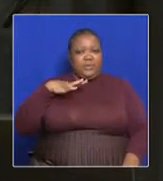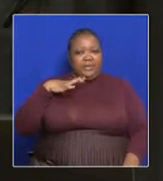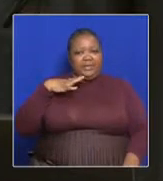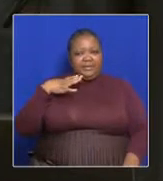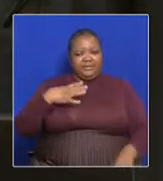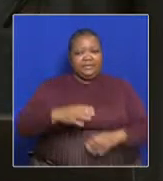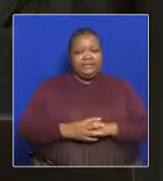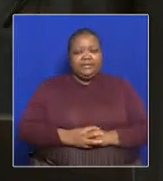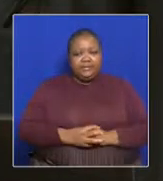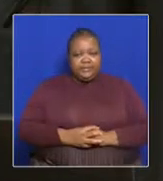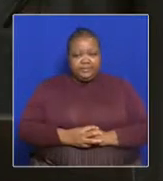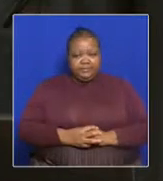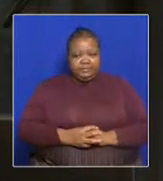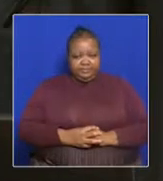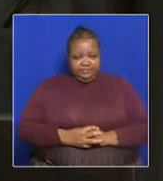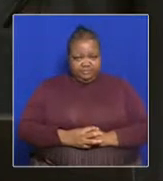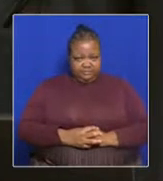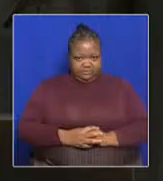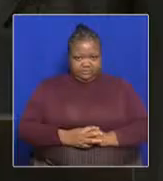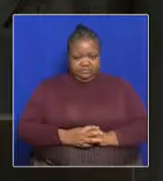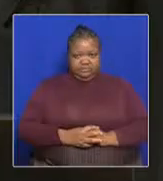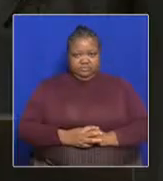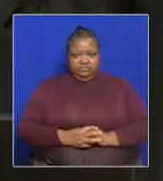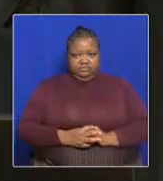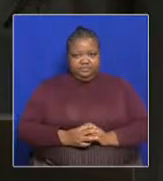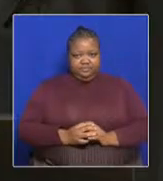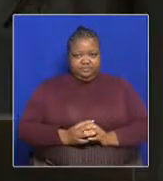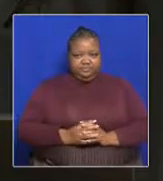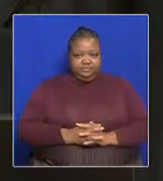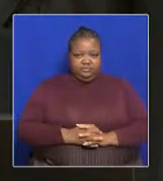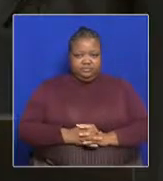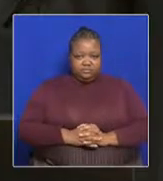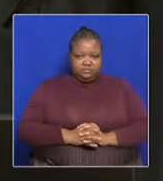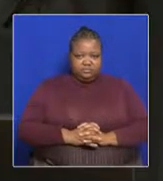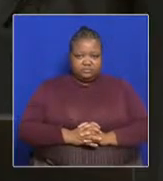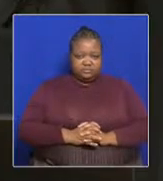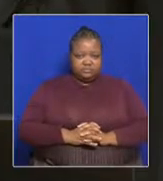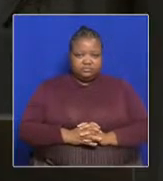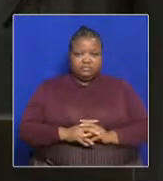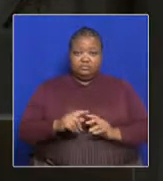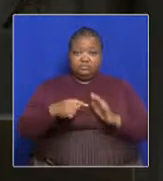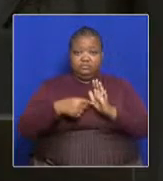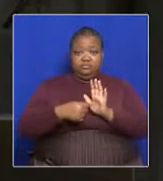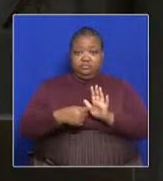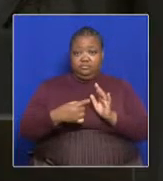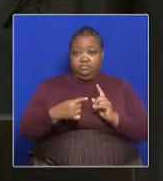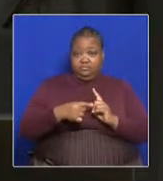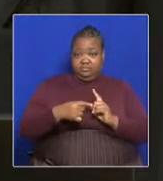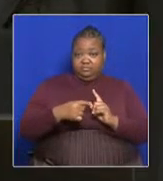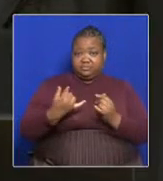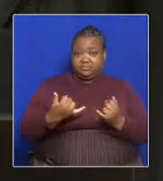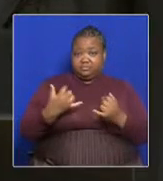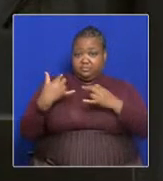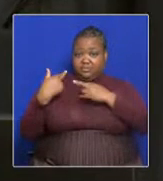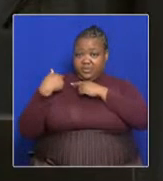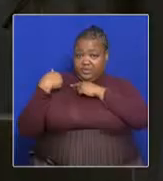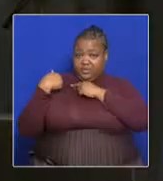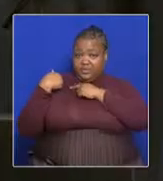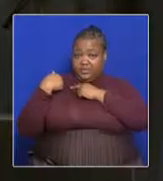me doesn't mean or doesn't reflect that he's now responsible for those